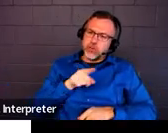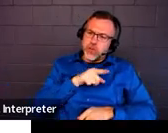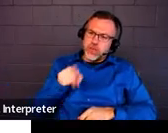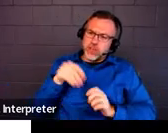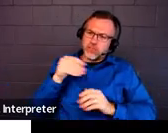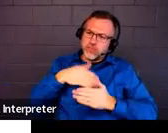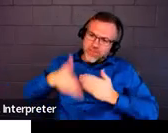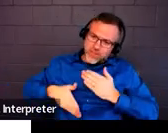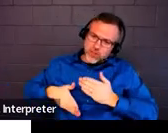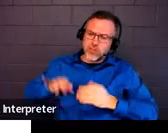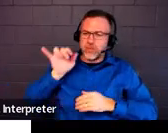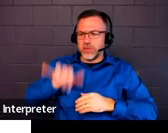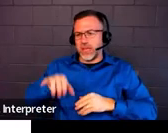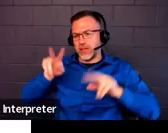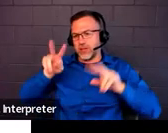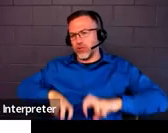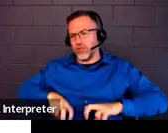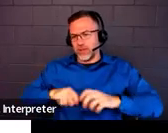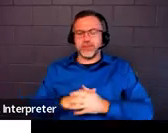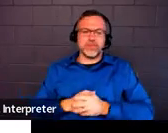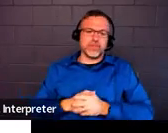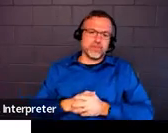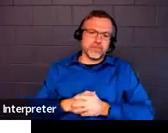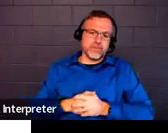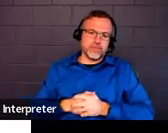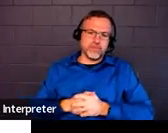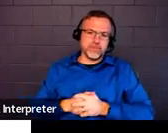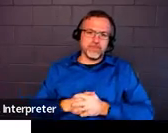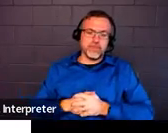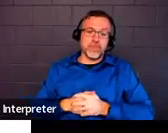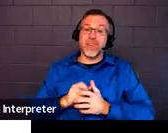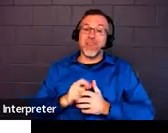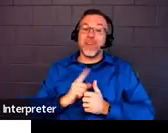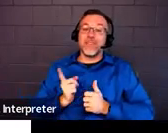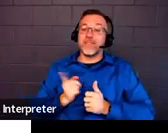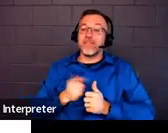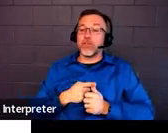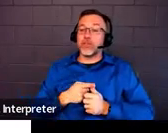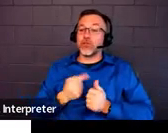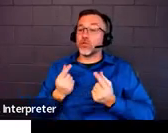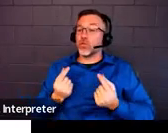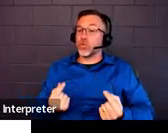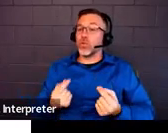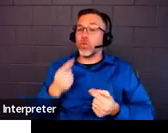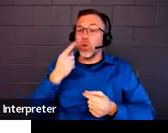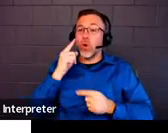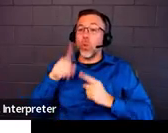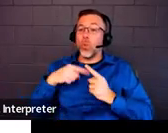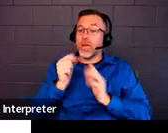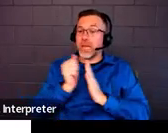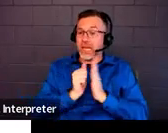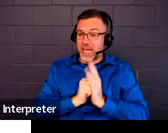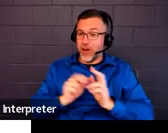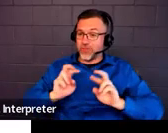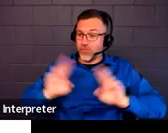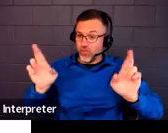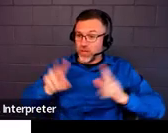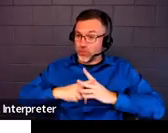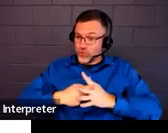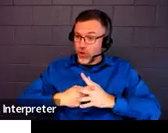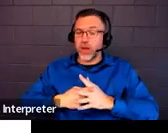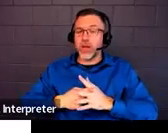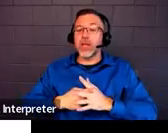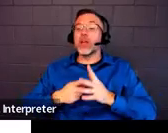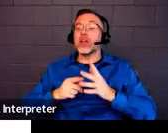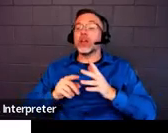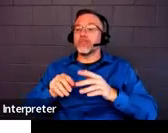survey. The first thing that you'll probably want to do as test coordinator when your account goes live is to go into the platform